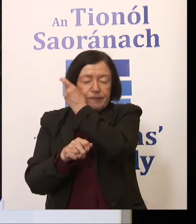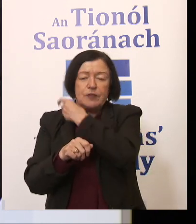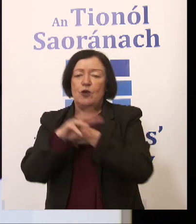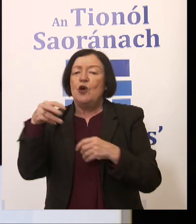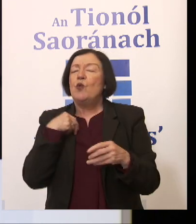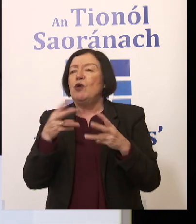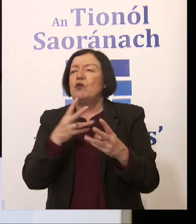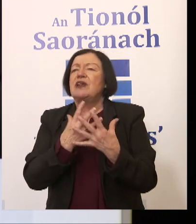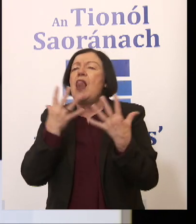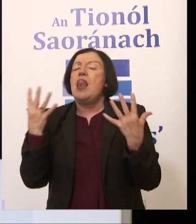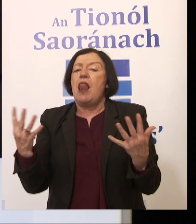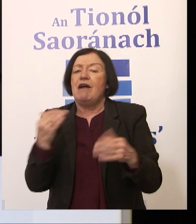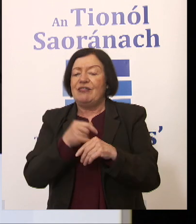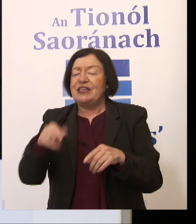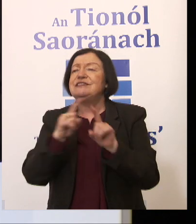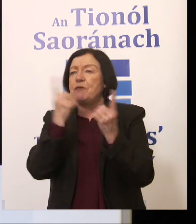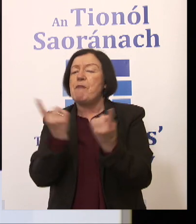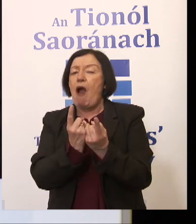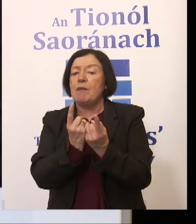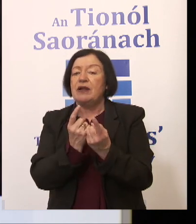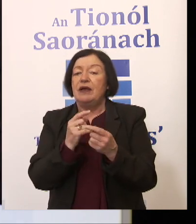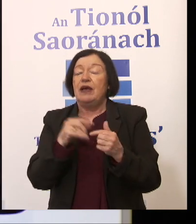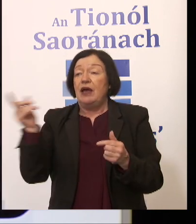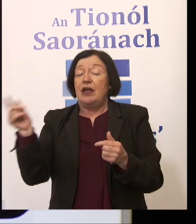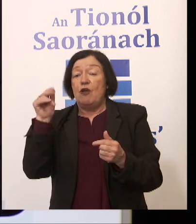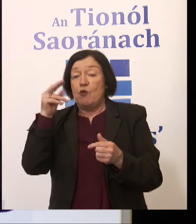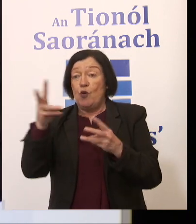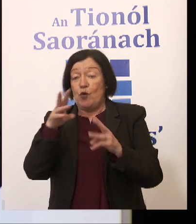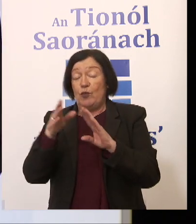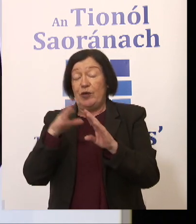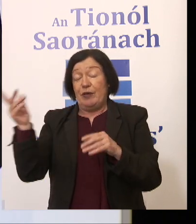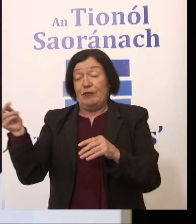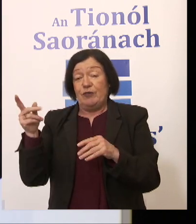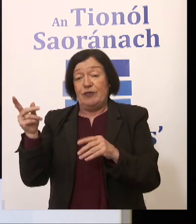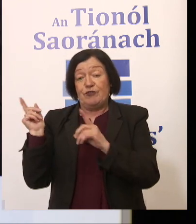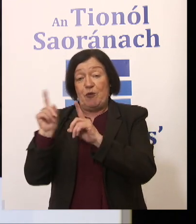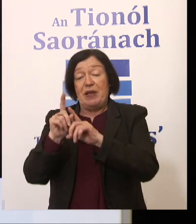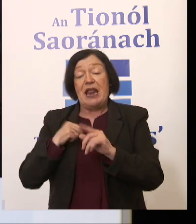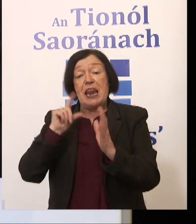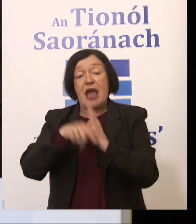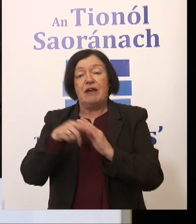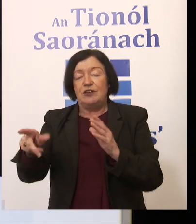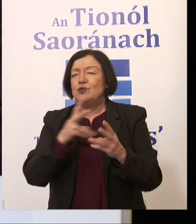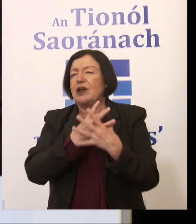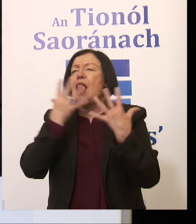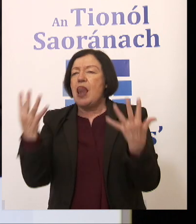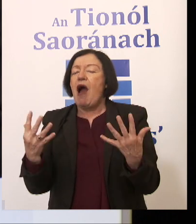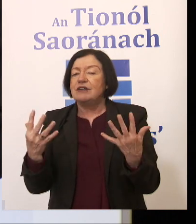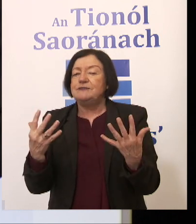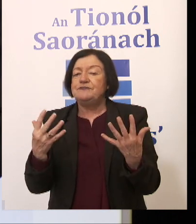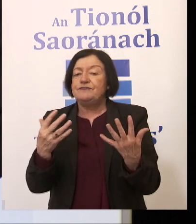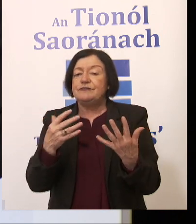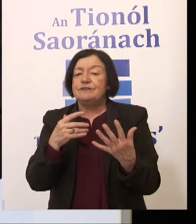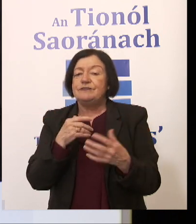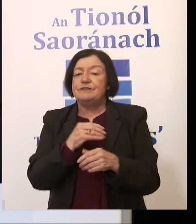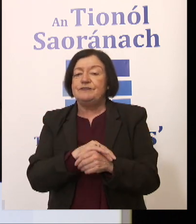We've worked a lot in this department, and Orna, who will join me later, has worked significantly on this. And in terms